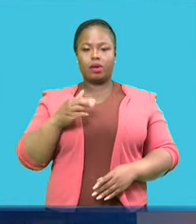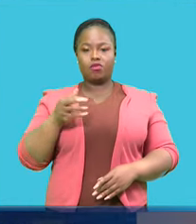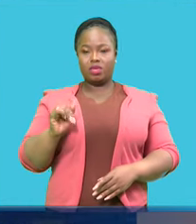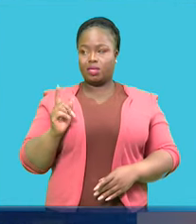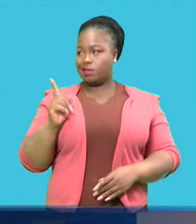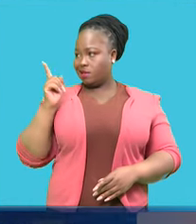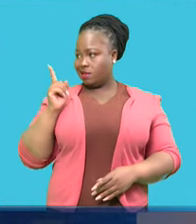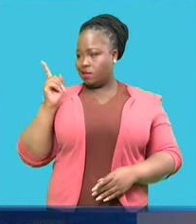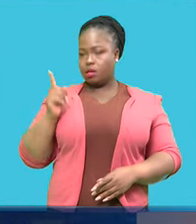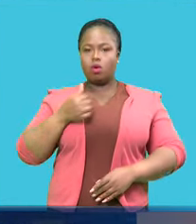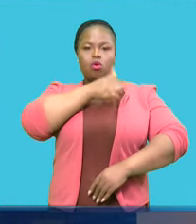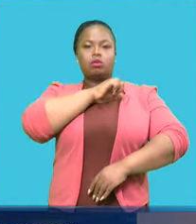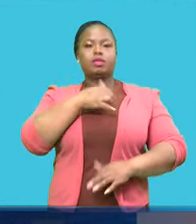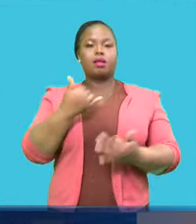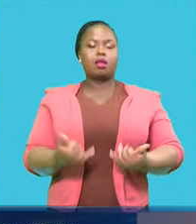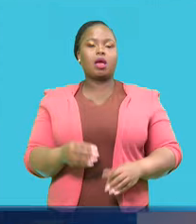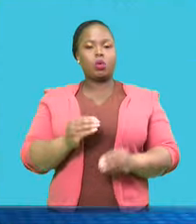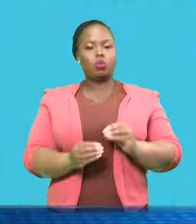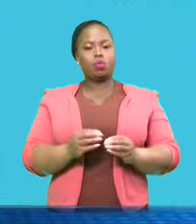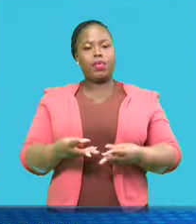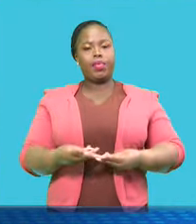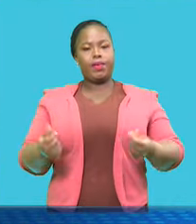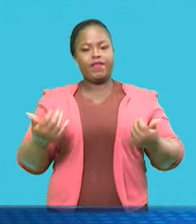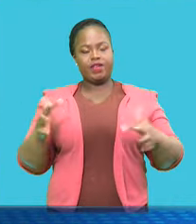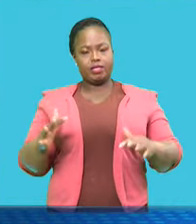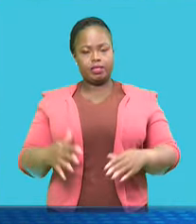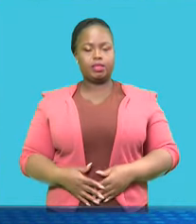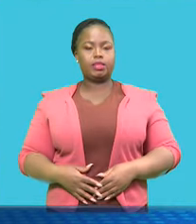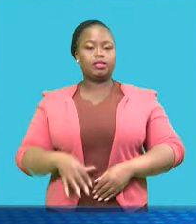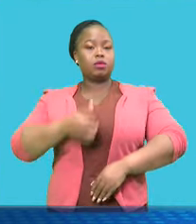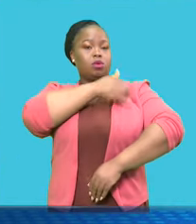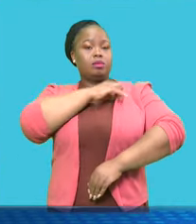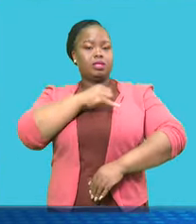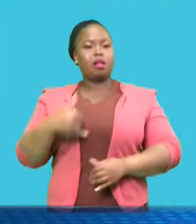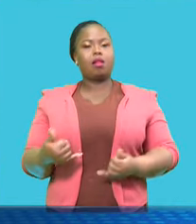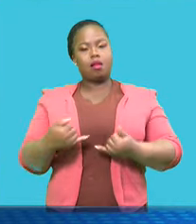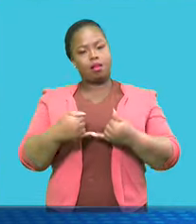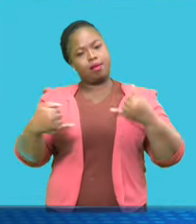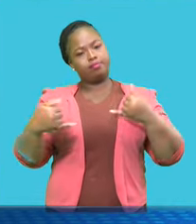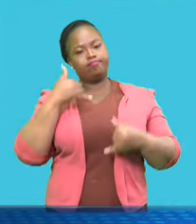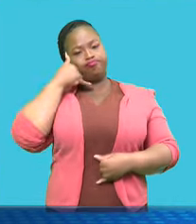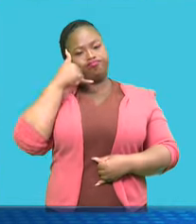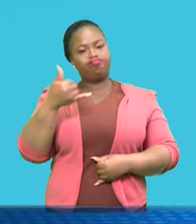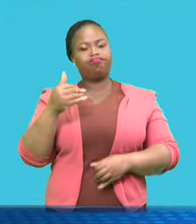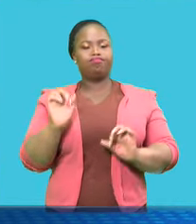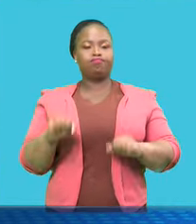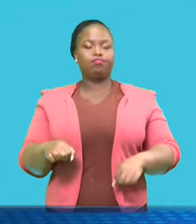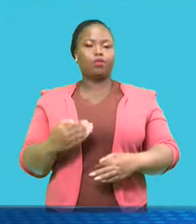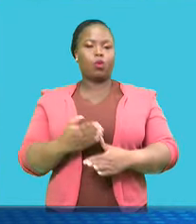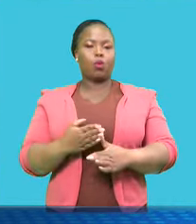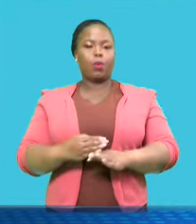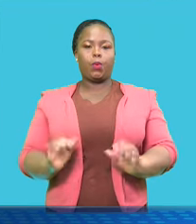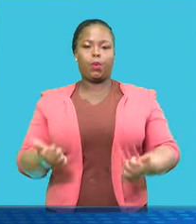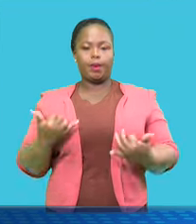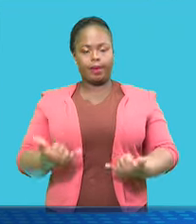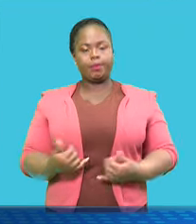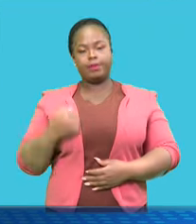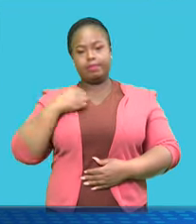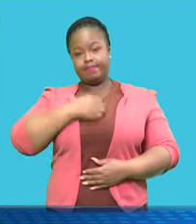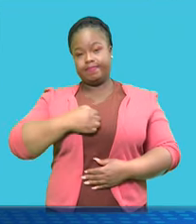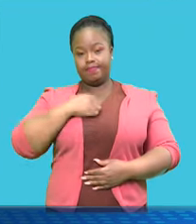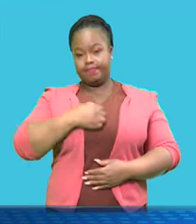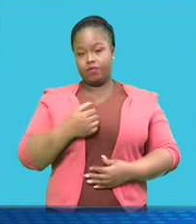have since been successfully resolved. The hospital lines are now fully functional. We do